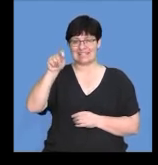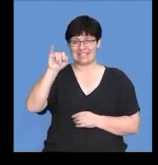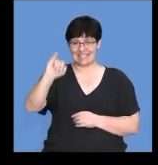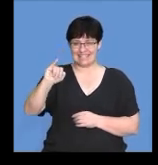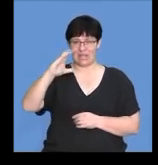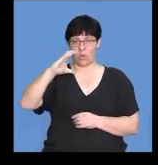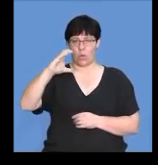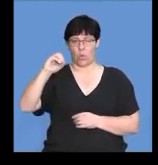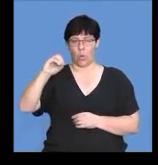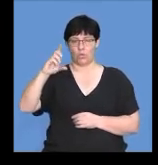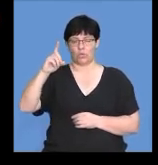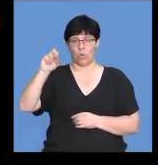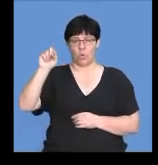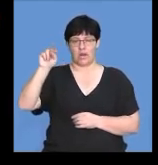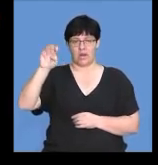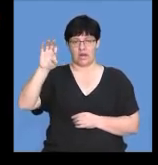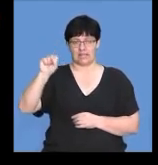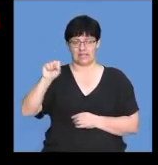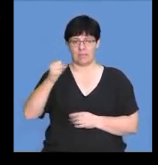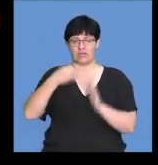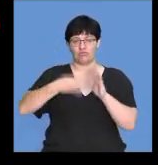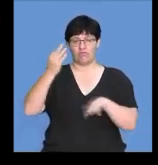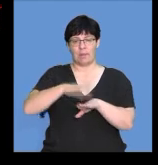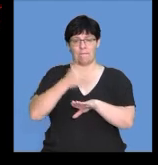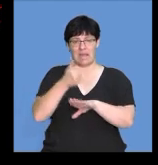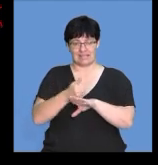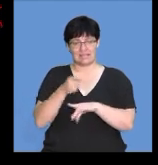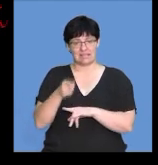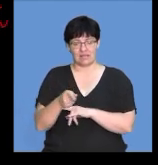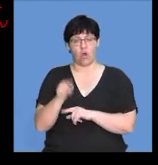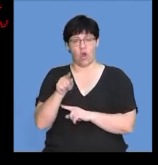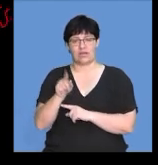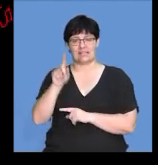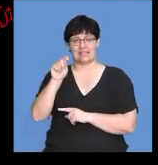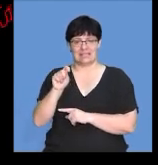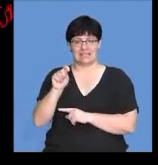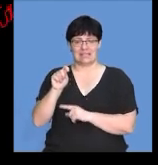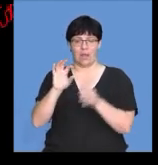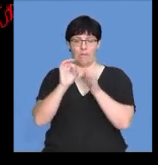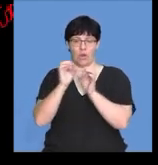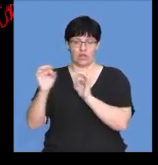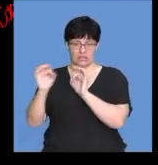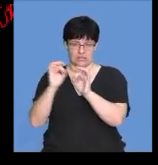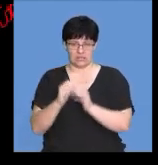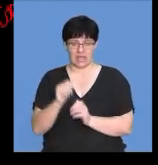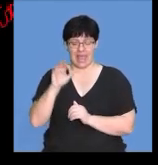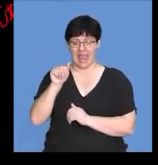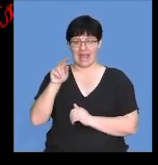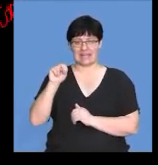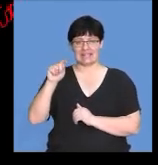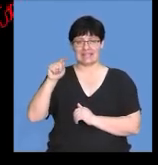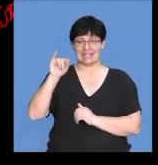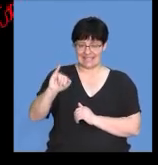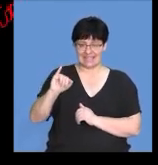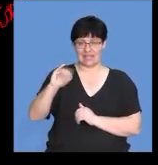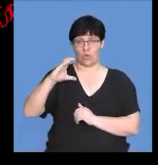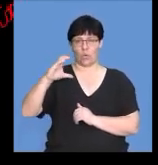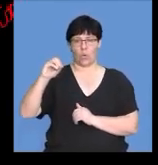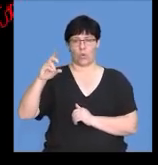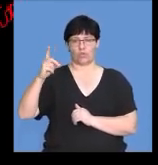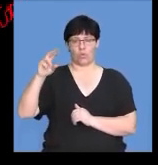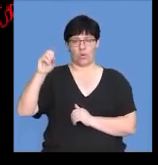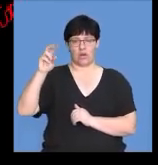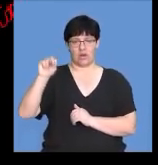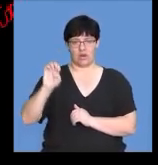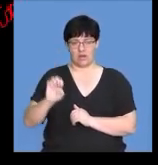anticodons, which are the triplet base pairs on a tRNA molecule. So that's the anticodon. Okay,